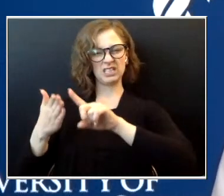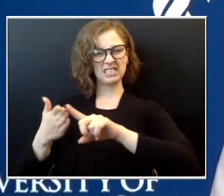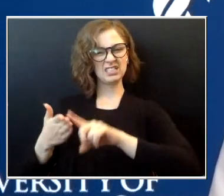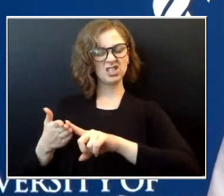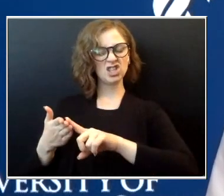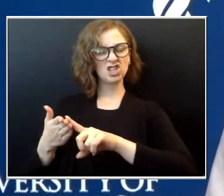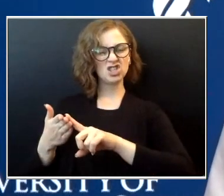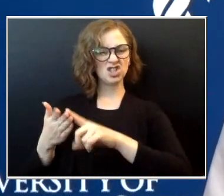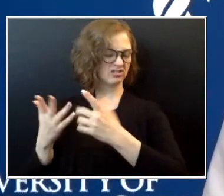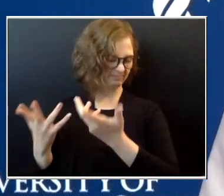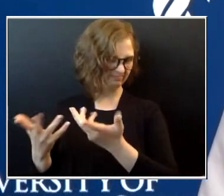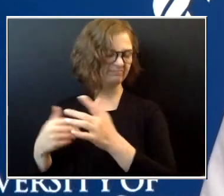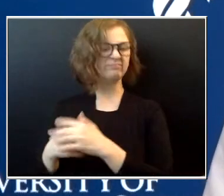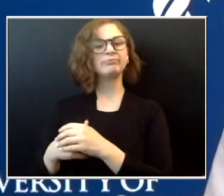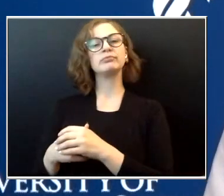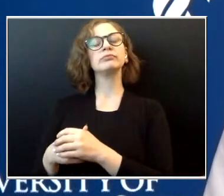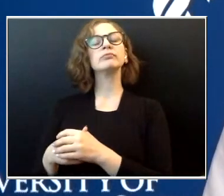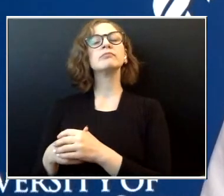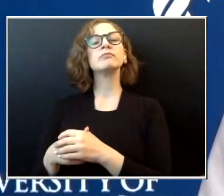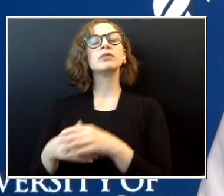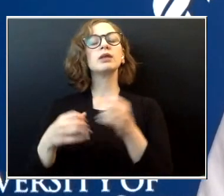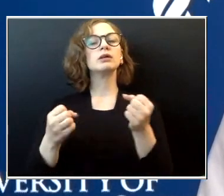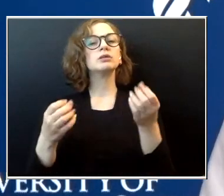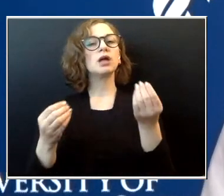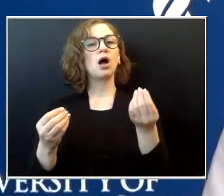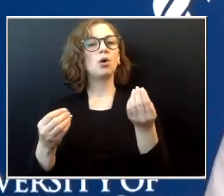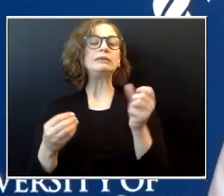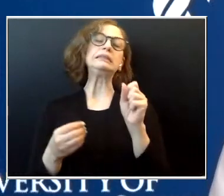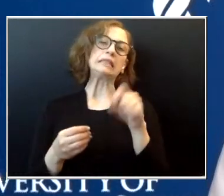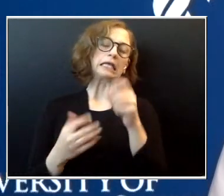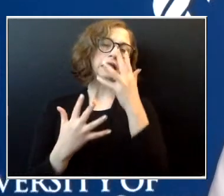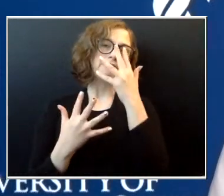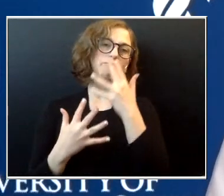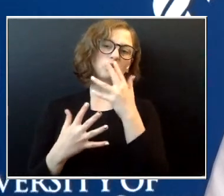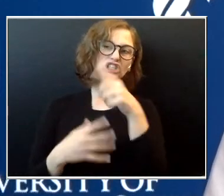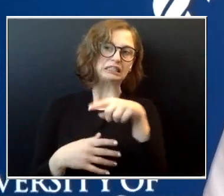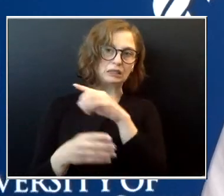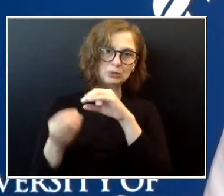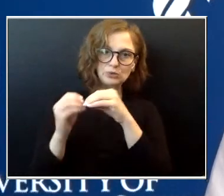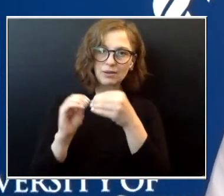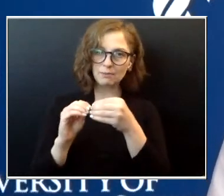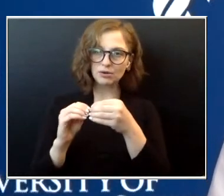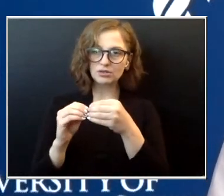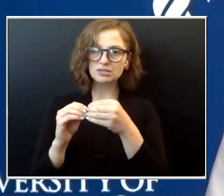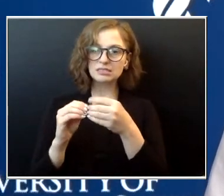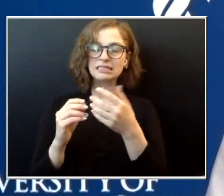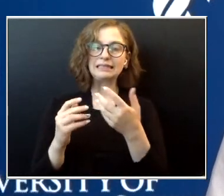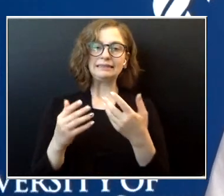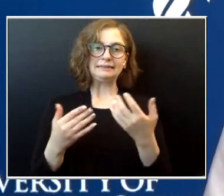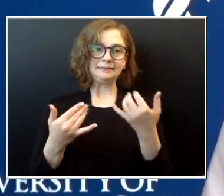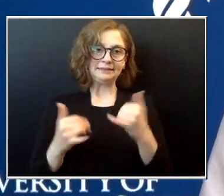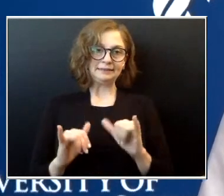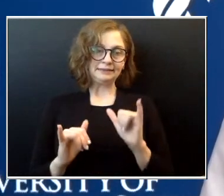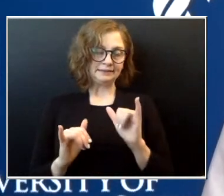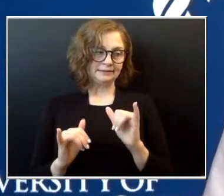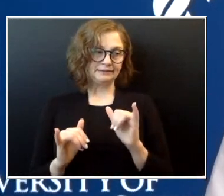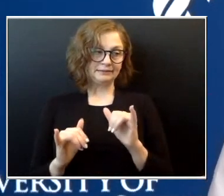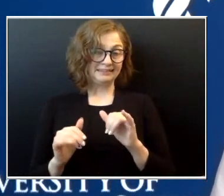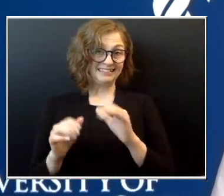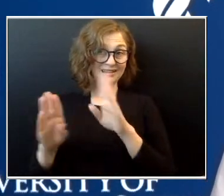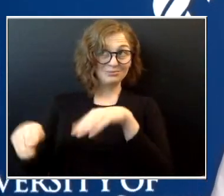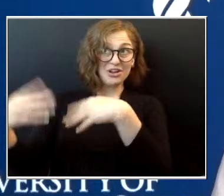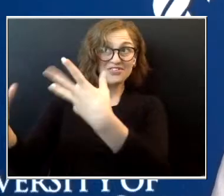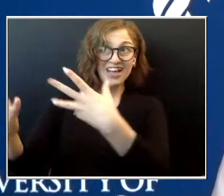categories and things right now. So yes, unfortunately, those numbers will cease to be presented, at least on a regular